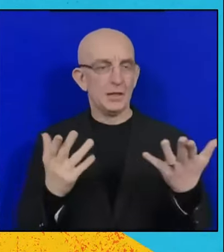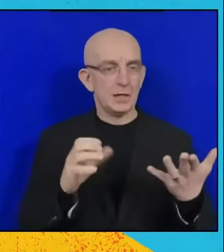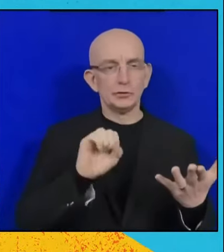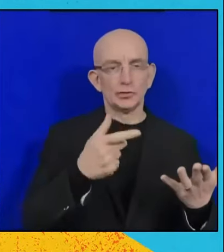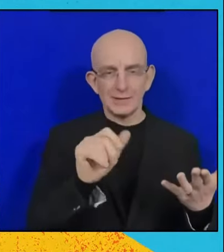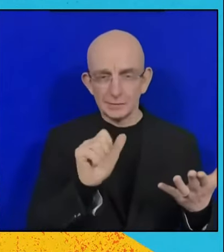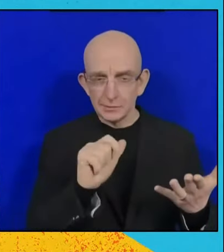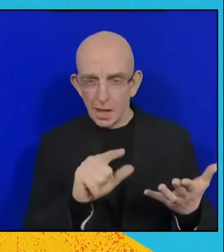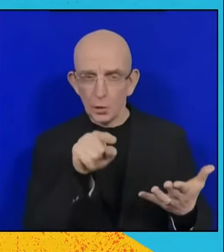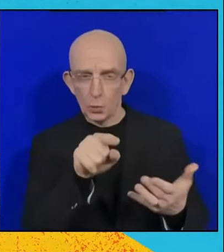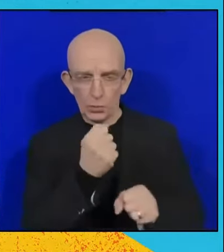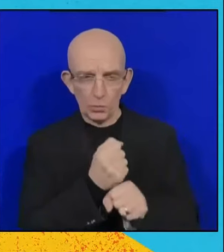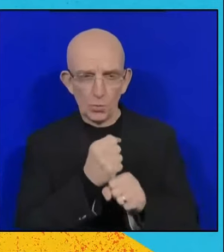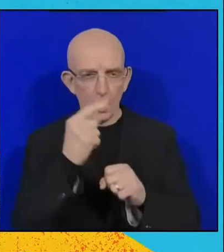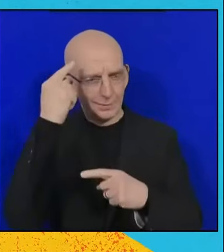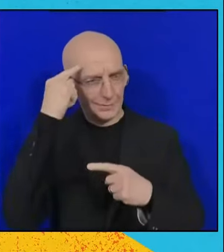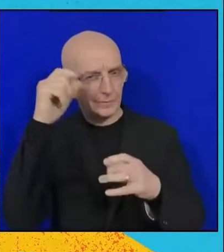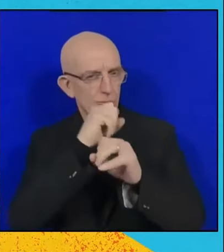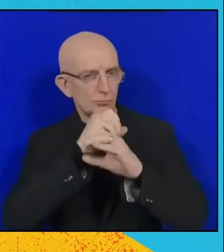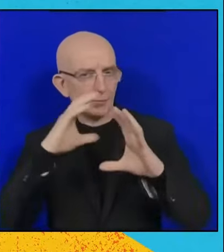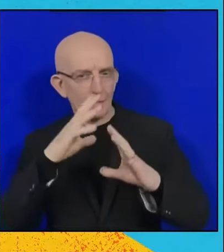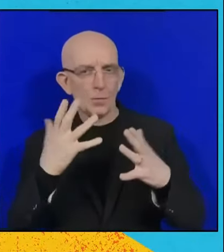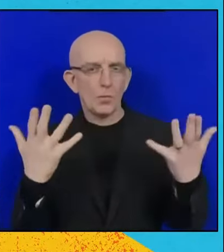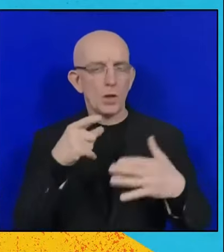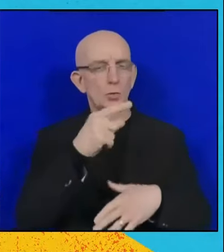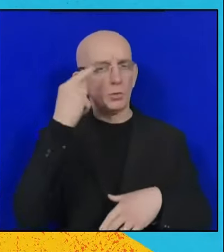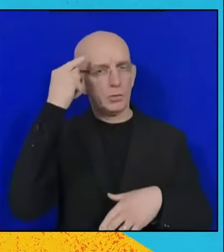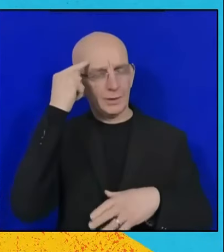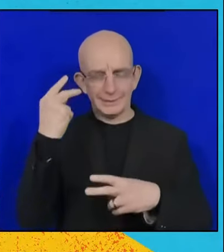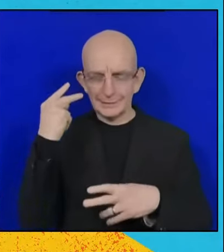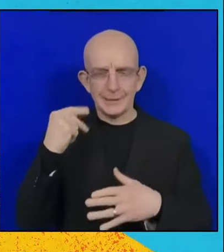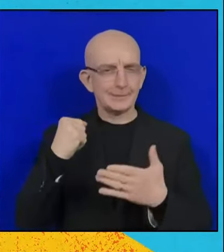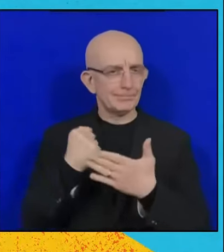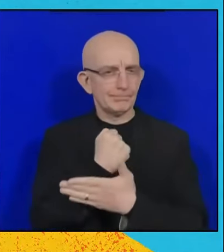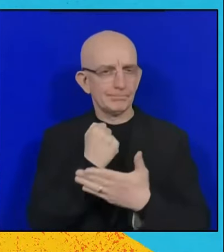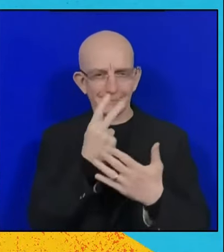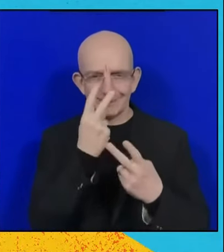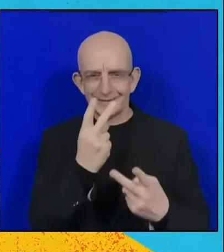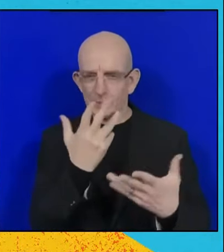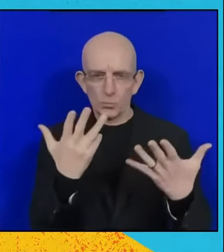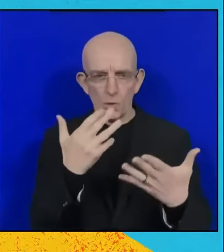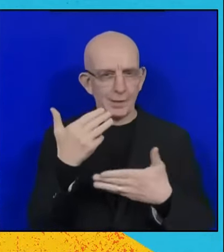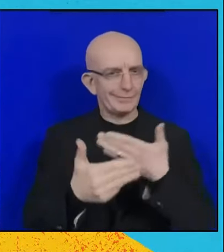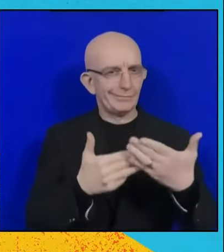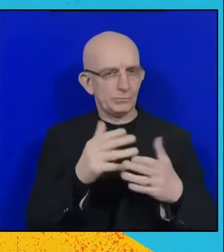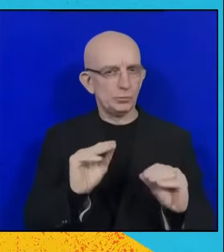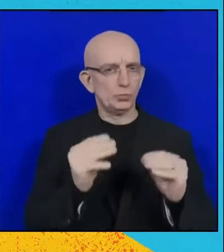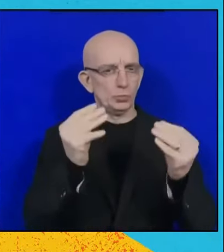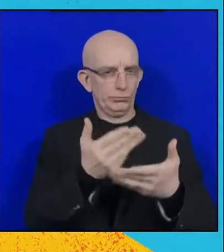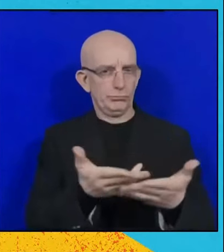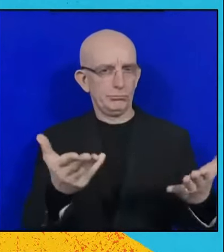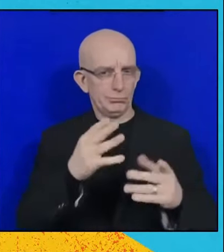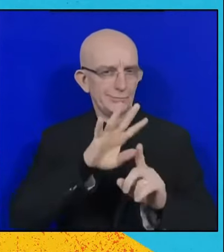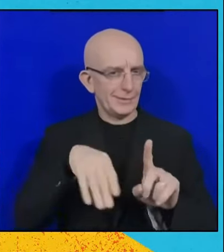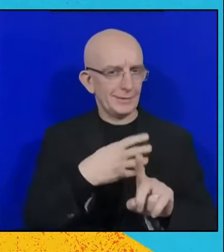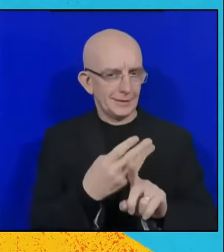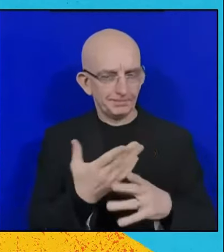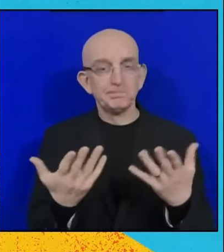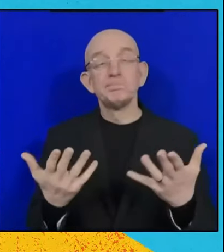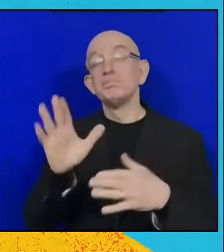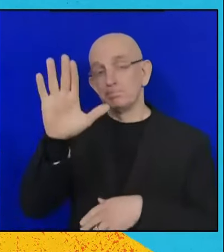Well, 2 years ago, I addressed some of the member states in this room at the Generation Equality Forum in France, and I spoke to you